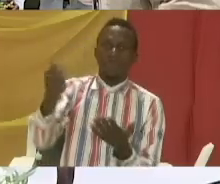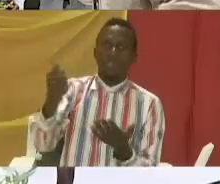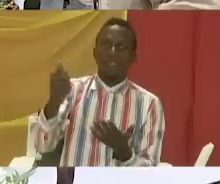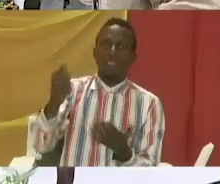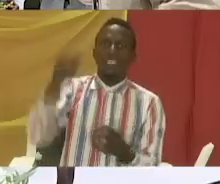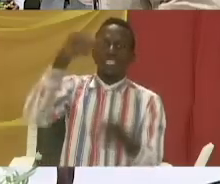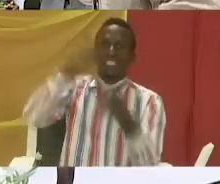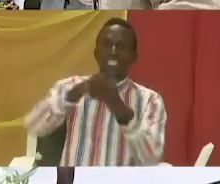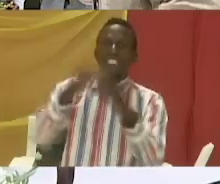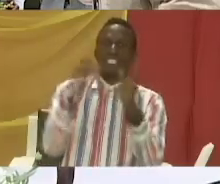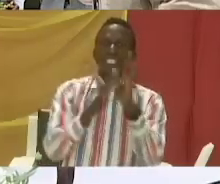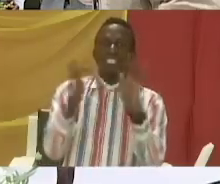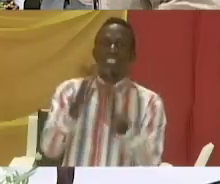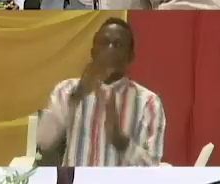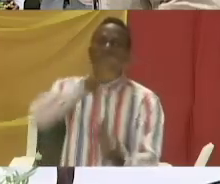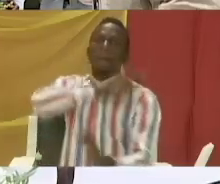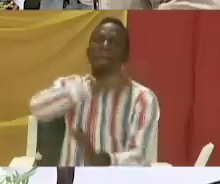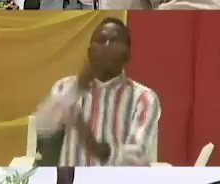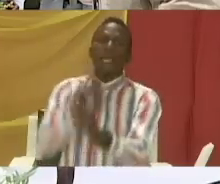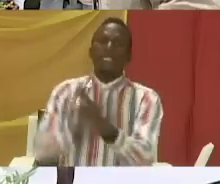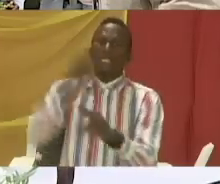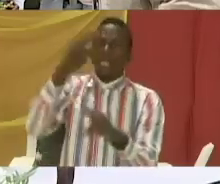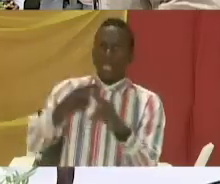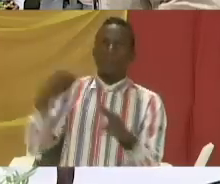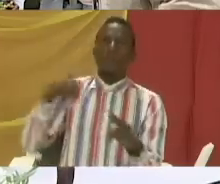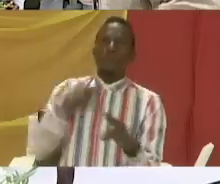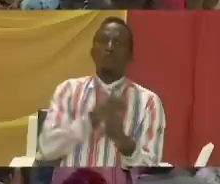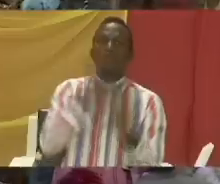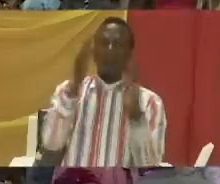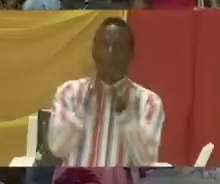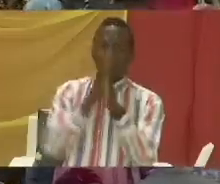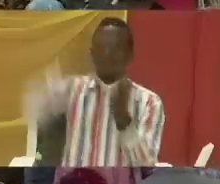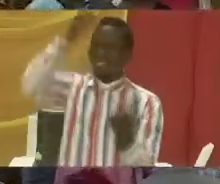In Jesus' mighty name, we have prayed.